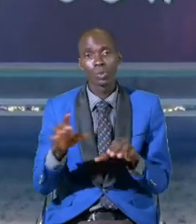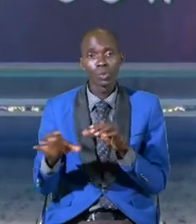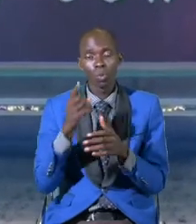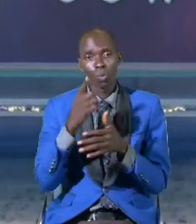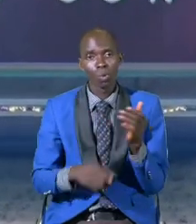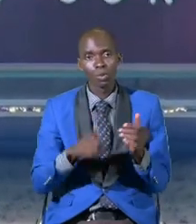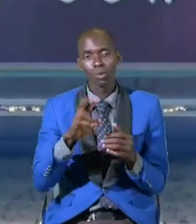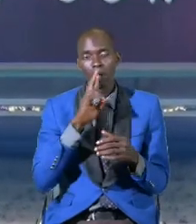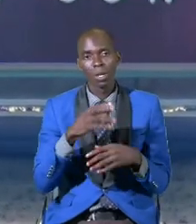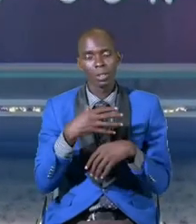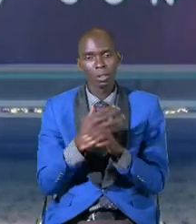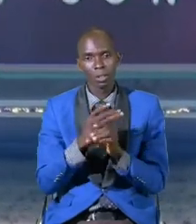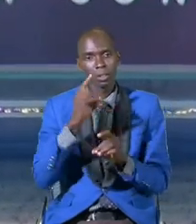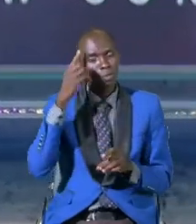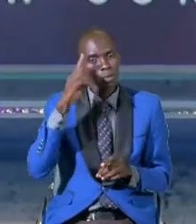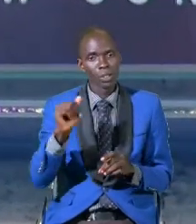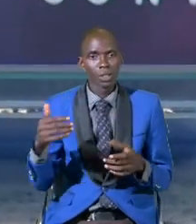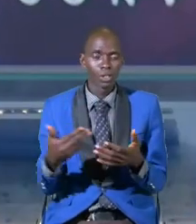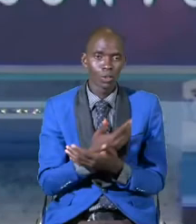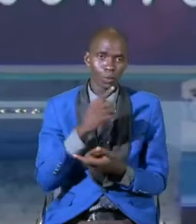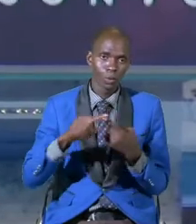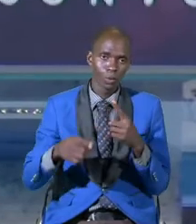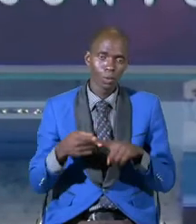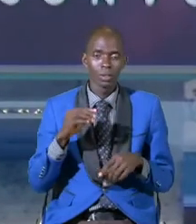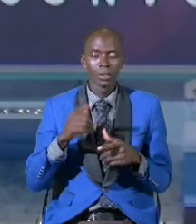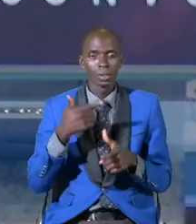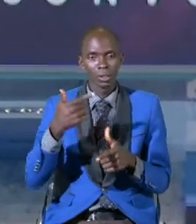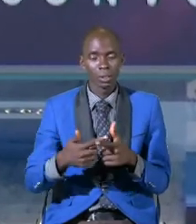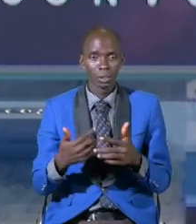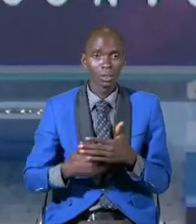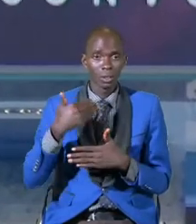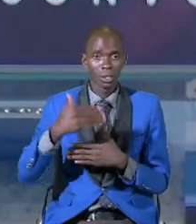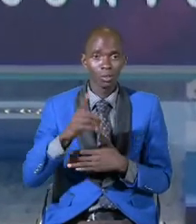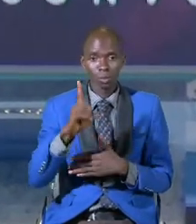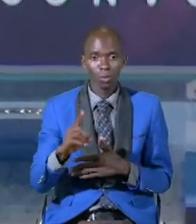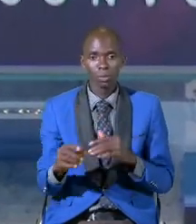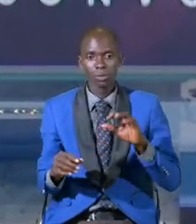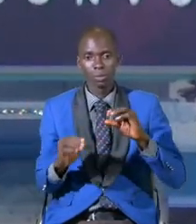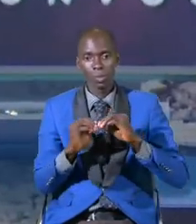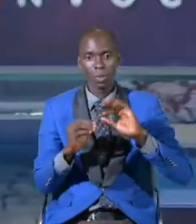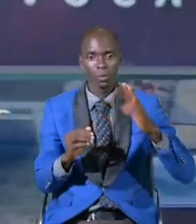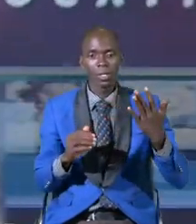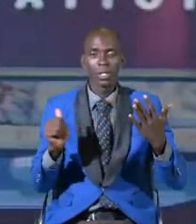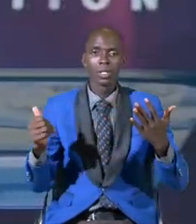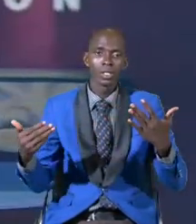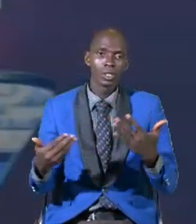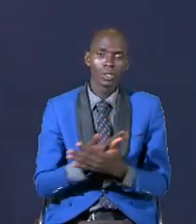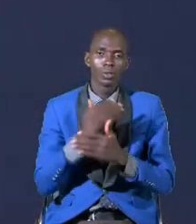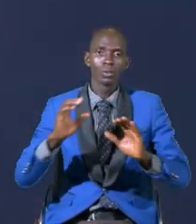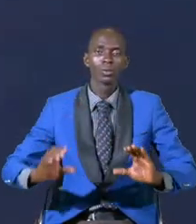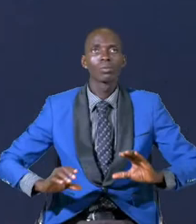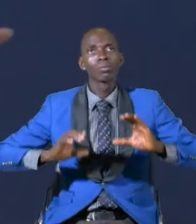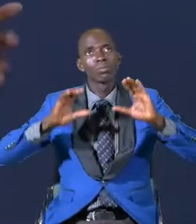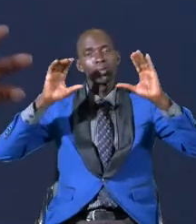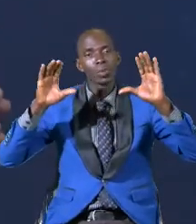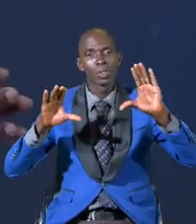new companionship and then a new consecration. A new consecration. Now, everybody seems to